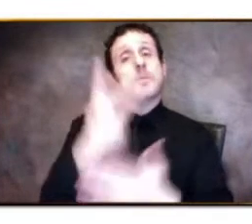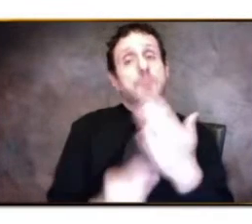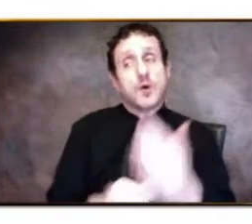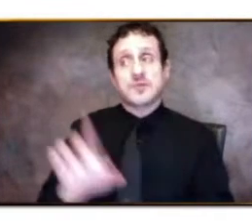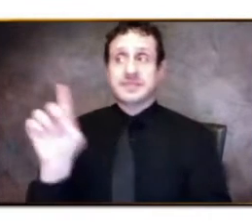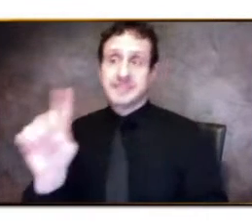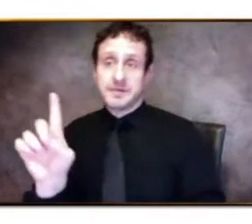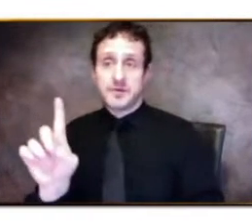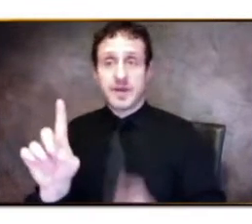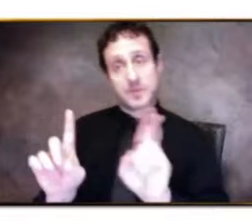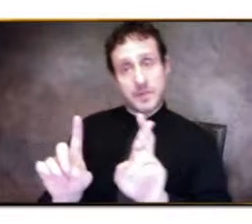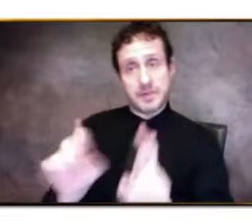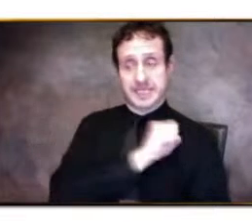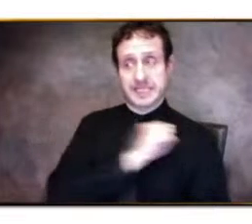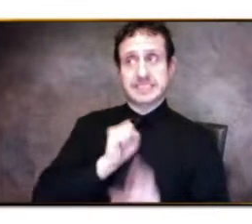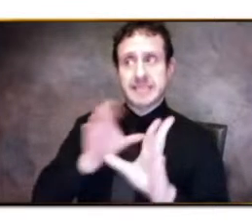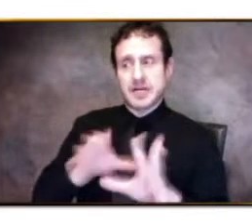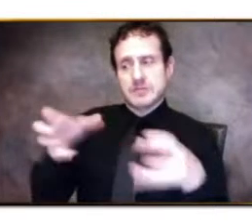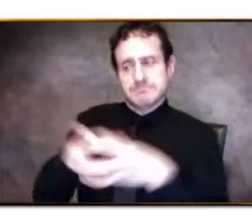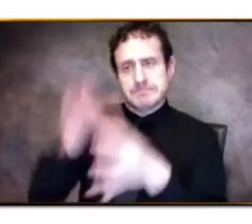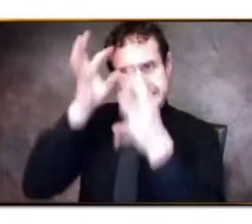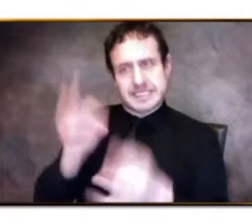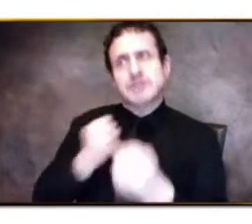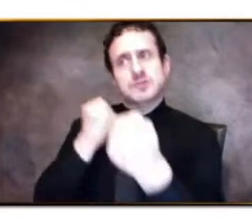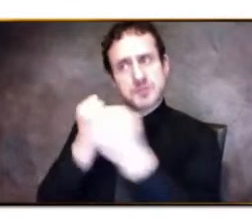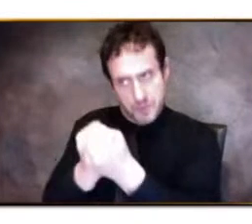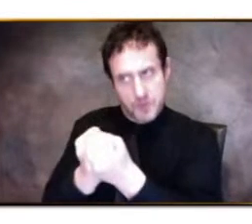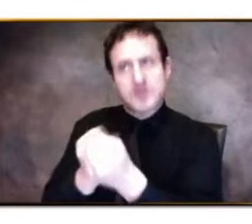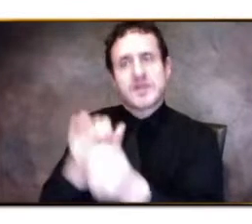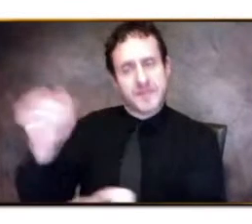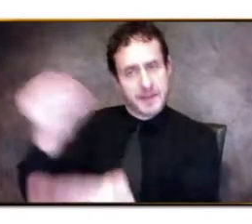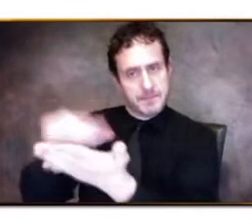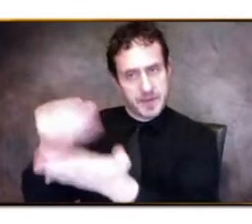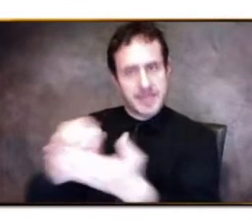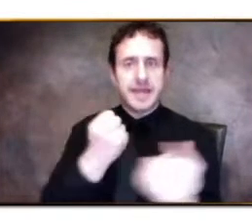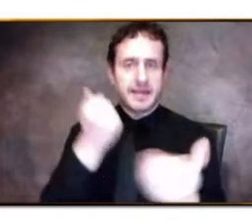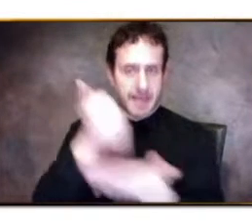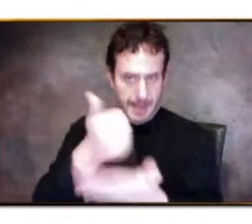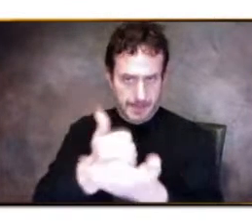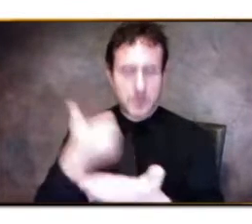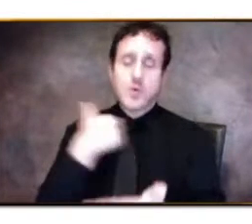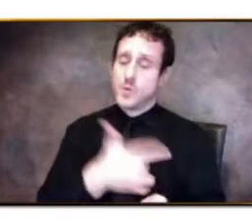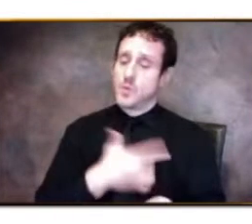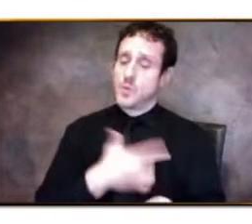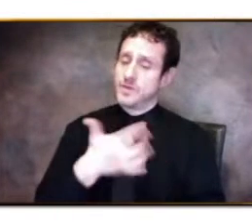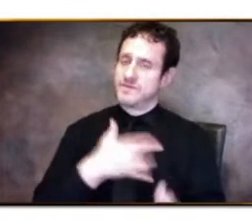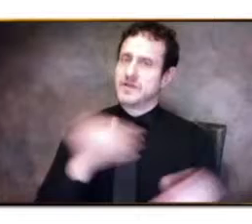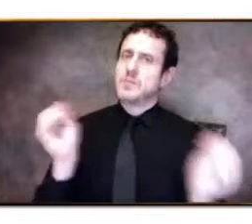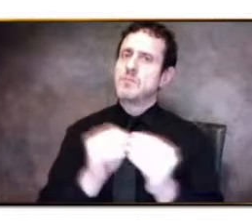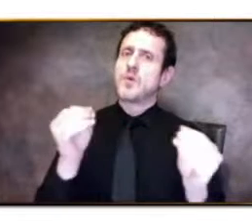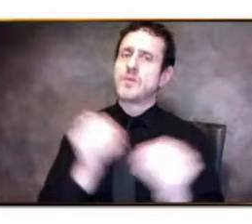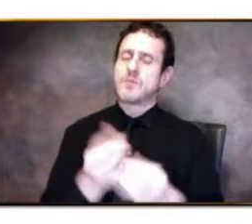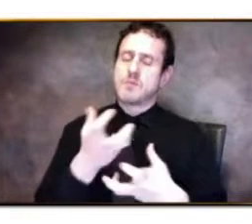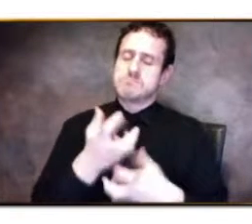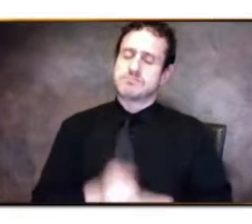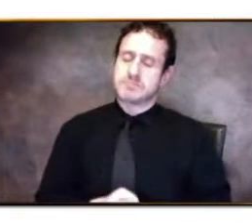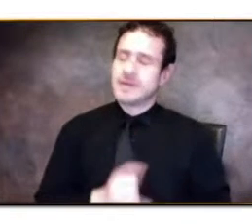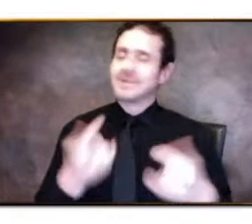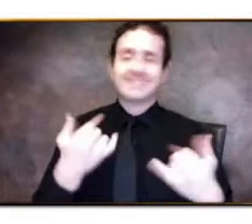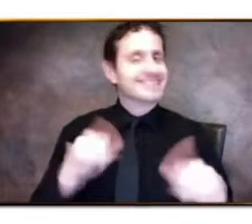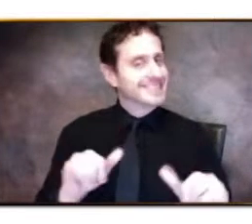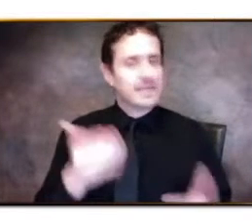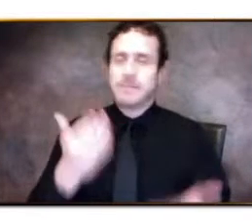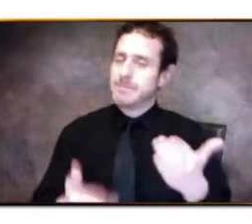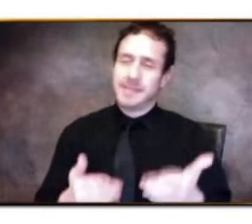senators to support that stimulus, our confidence level is rising, although it remains modest.